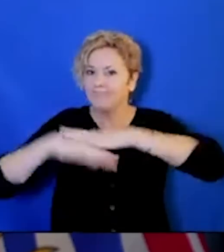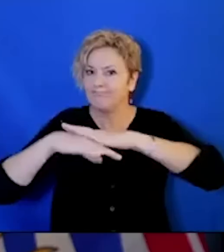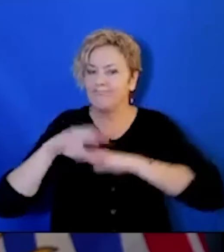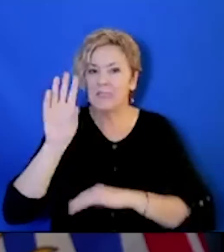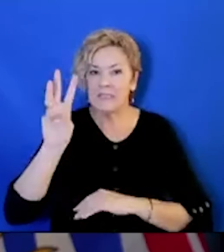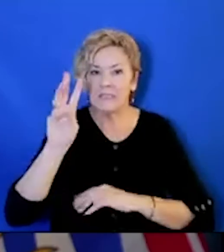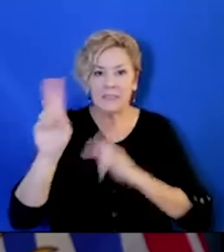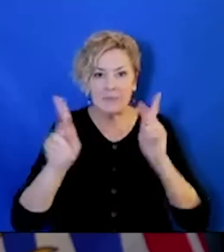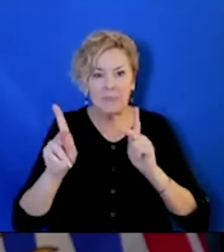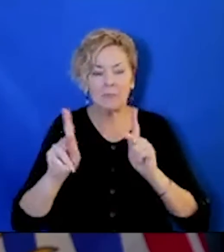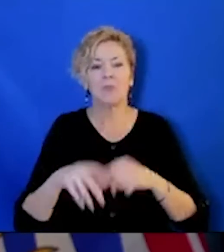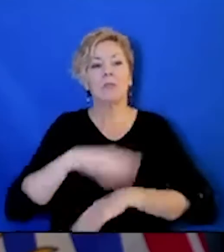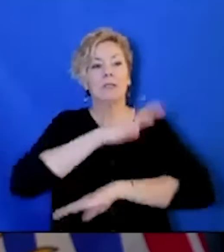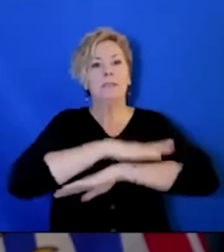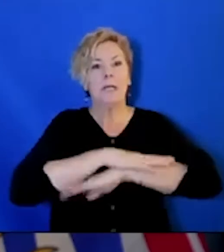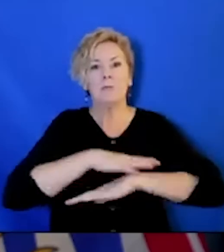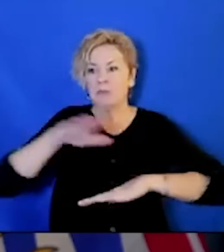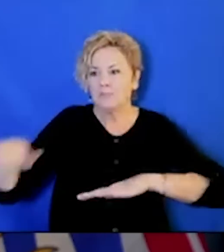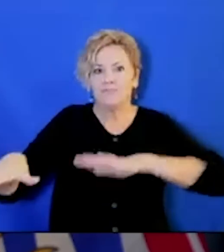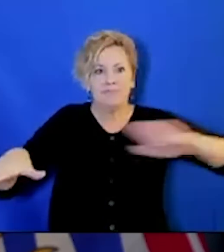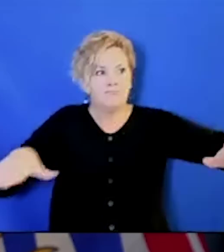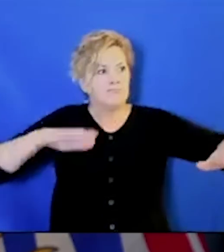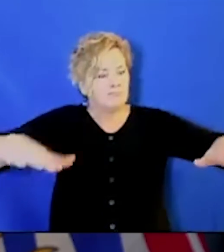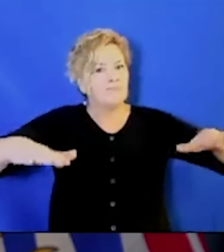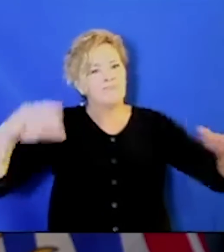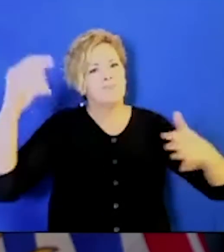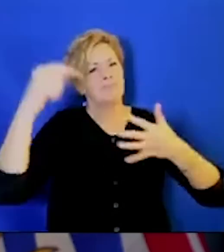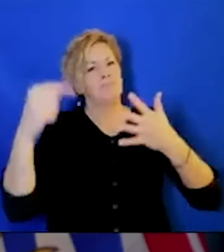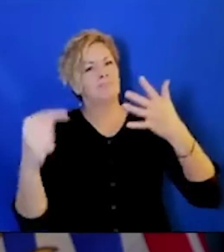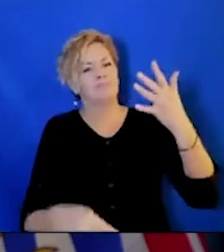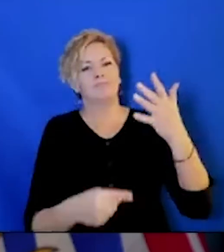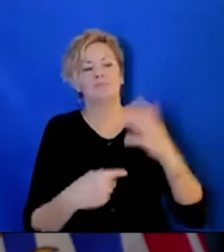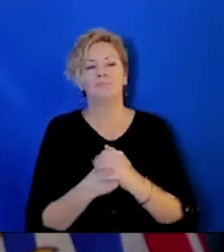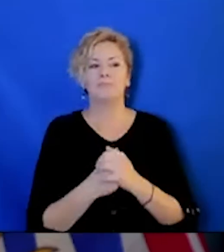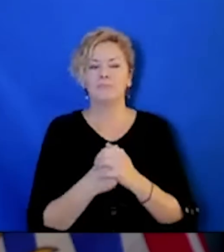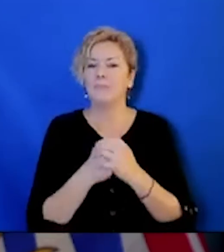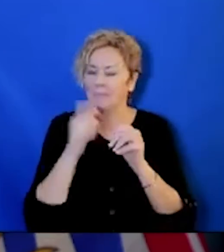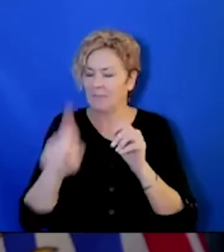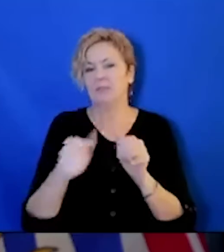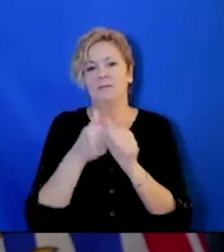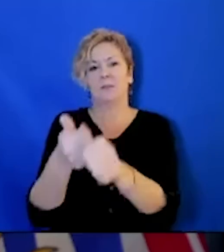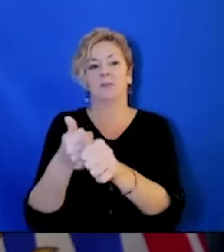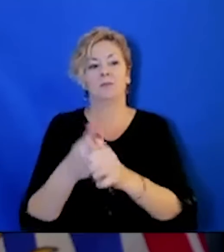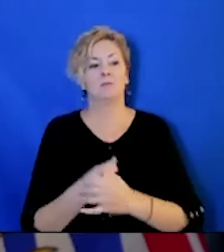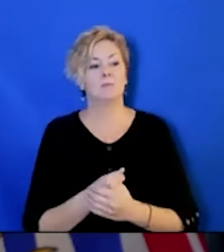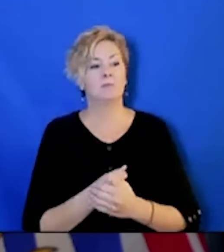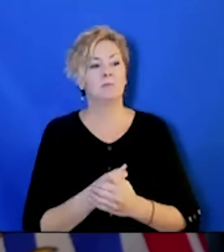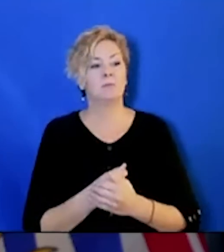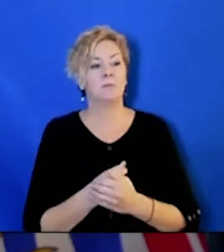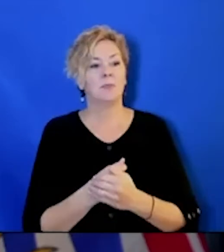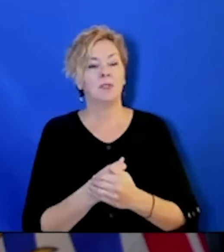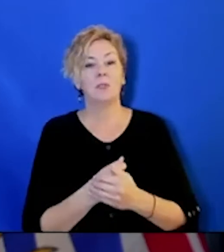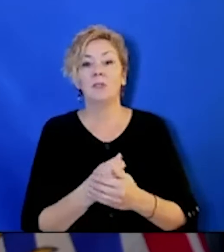We know that you can still get married and have those important events like funerals, but we also know that these